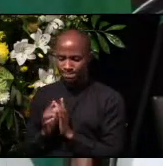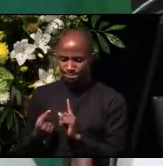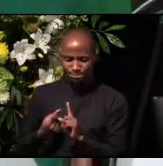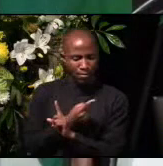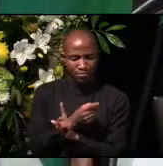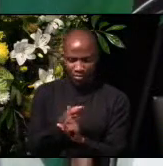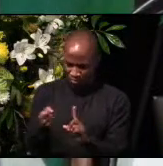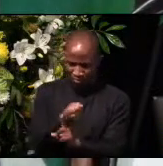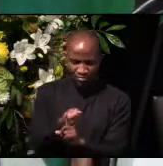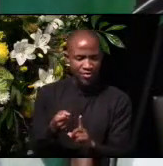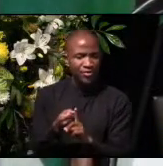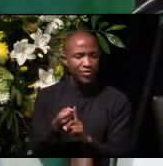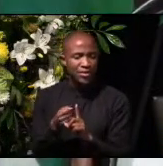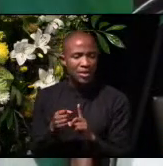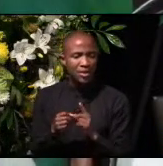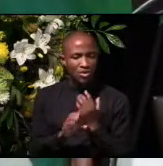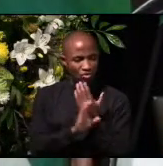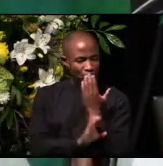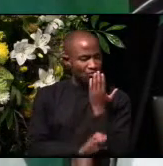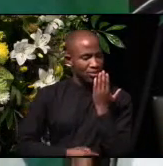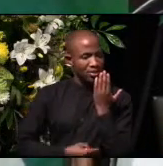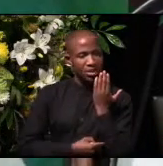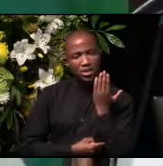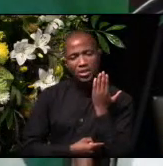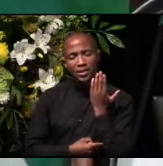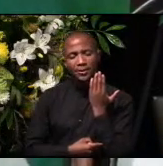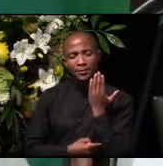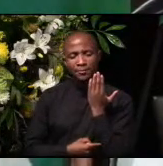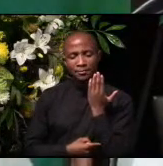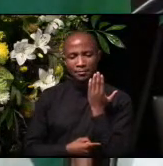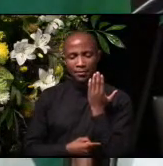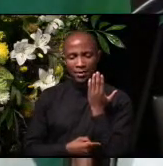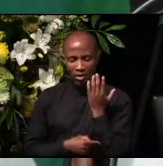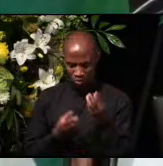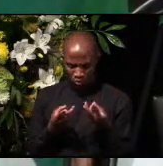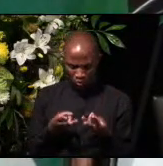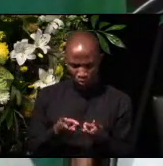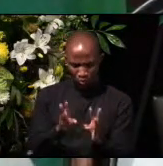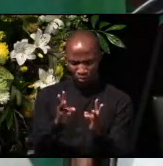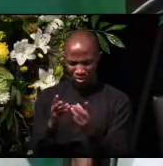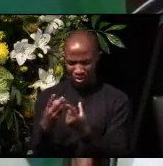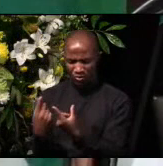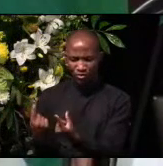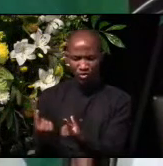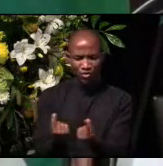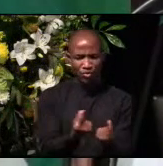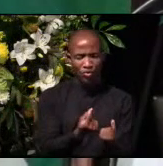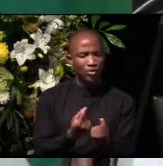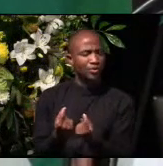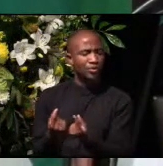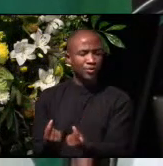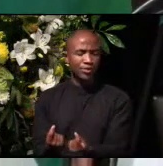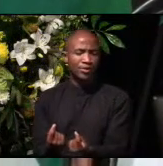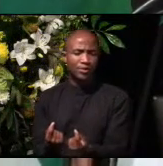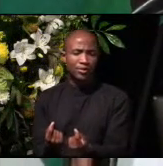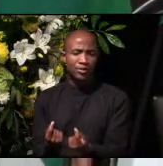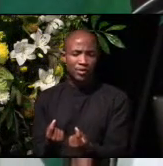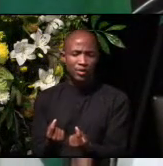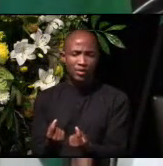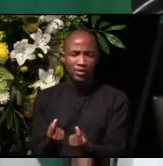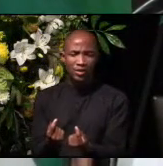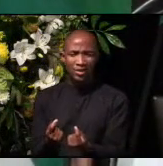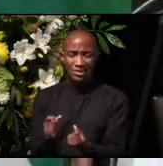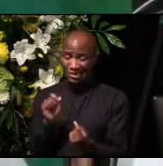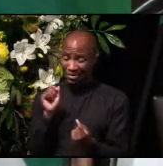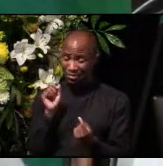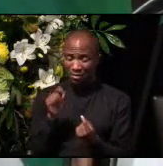in the framing of the character of our constitution he was a uniting figure in the